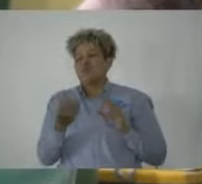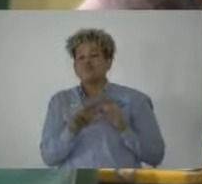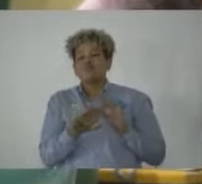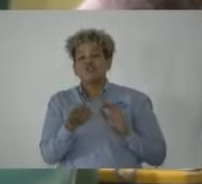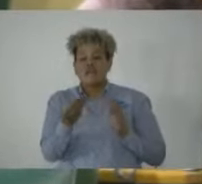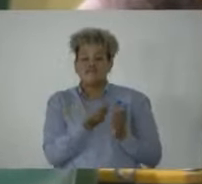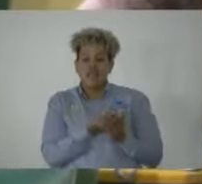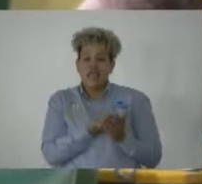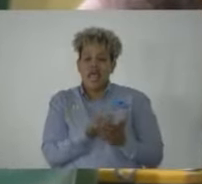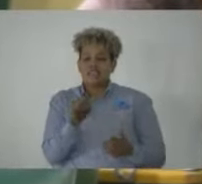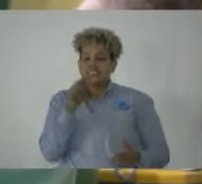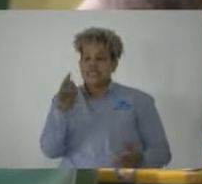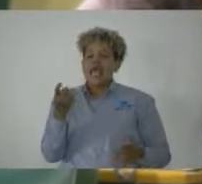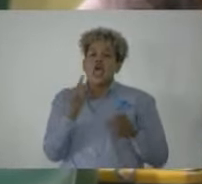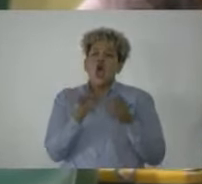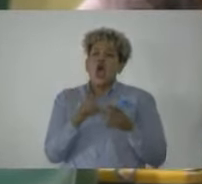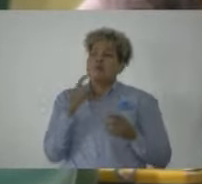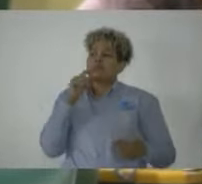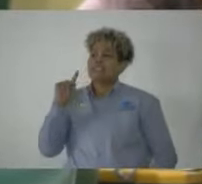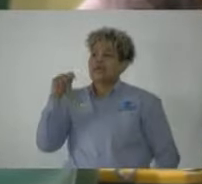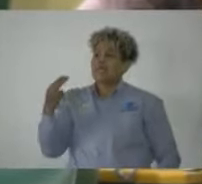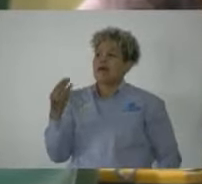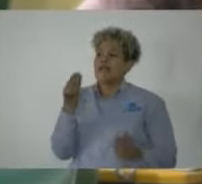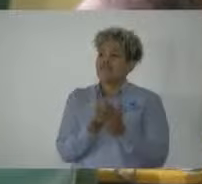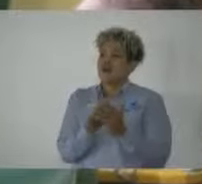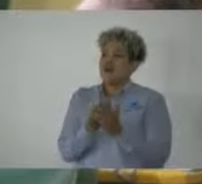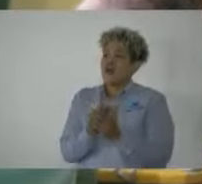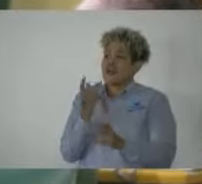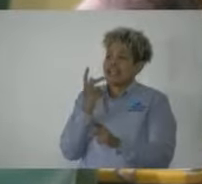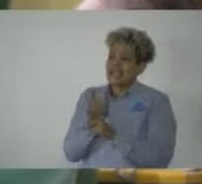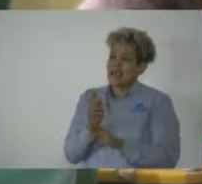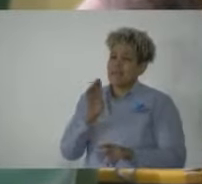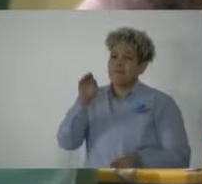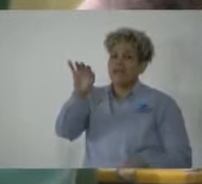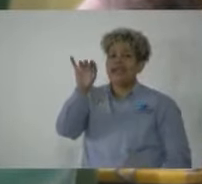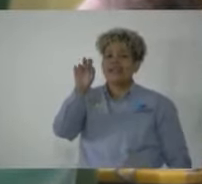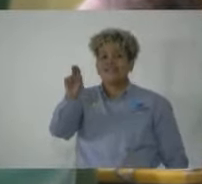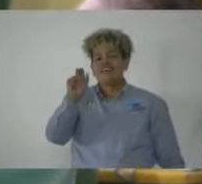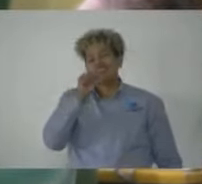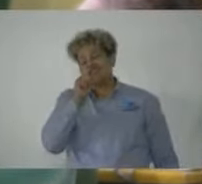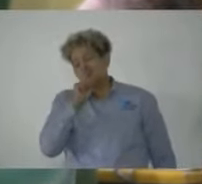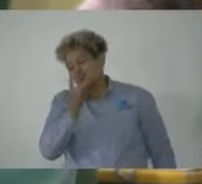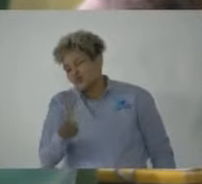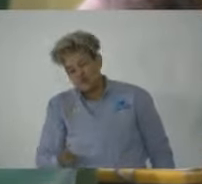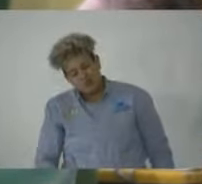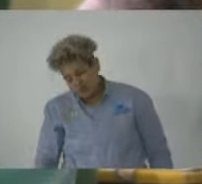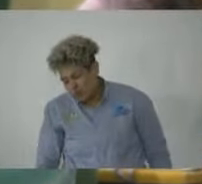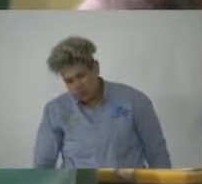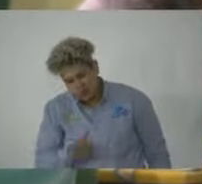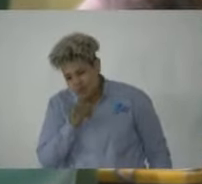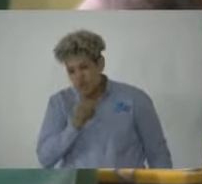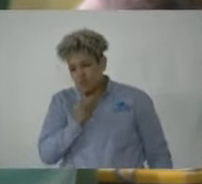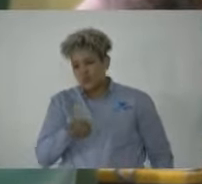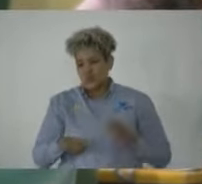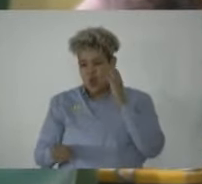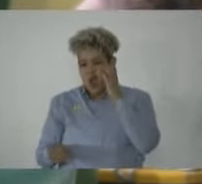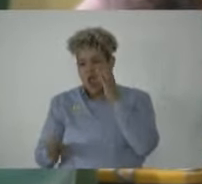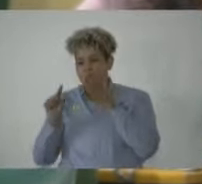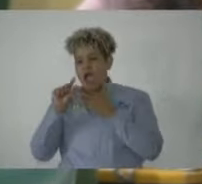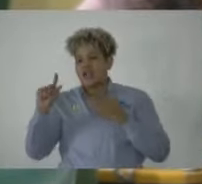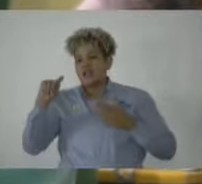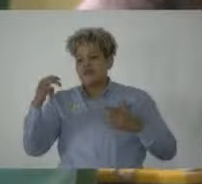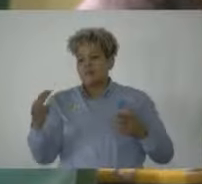on finance made the comment, PATH funds have not kept up with inflation. That's not correct, Madam Speaker. It's not correct. Allocations to